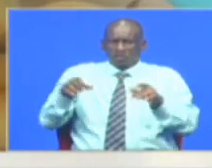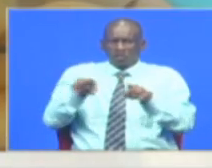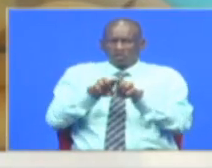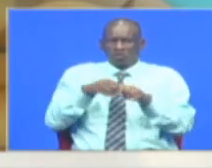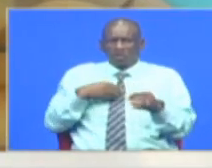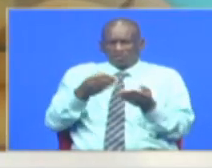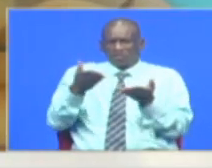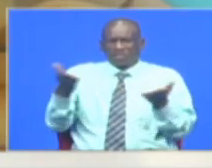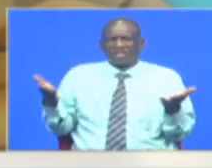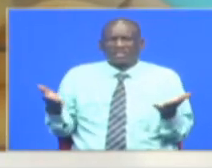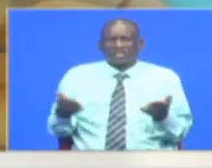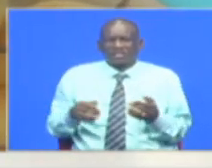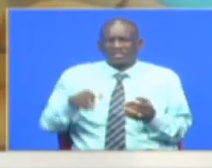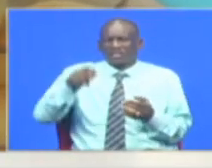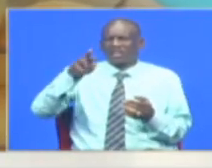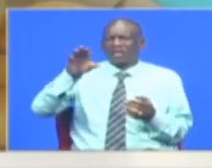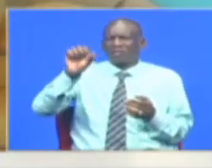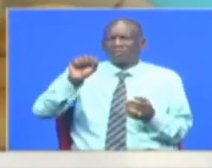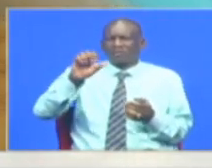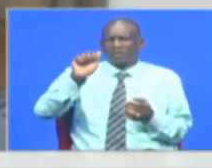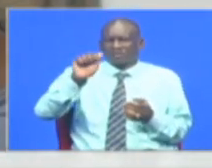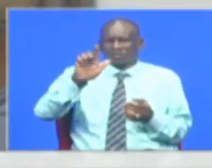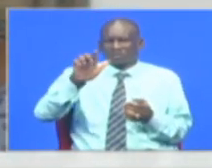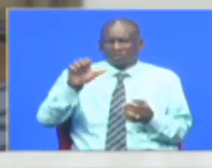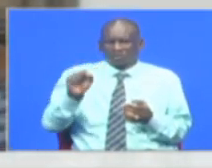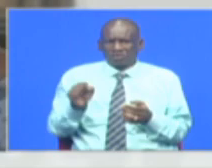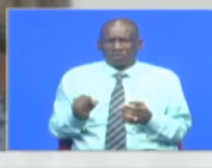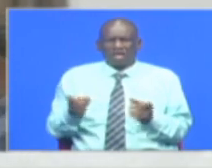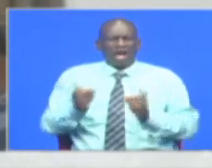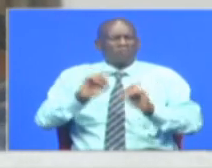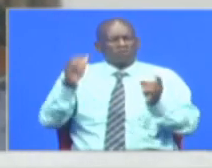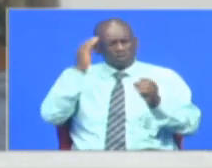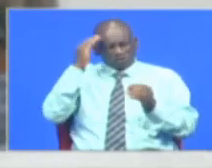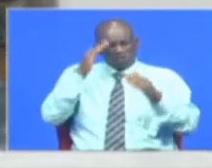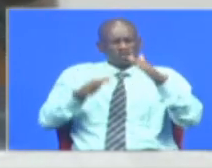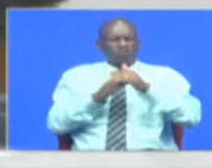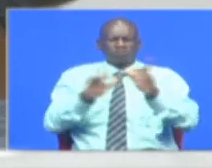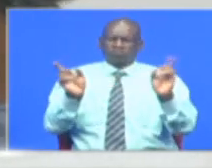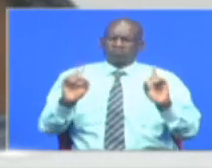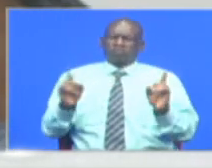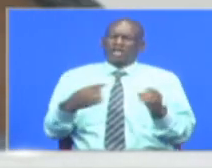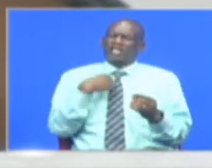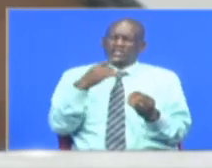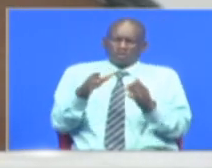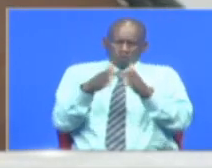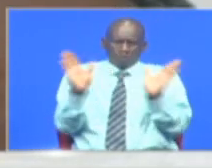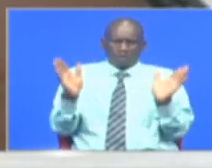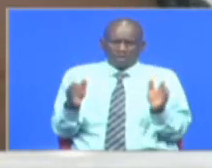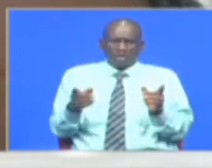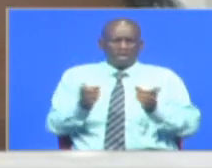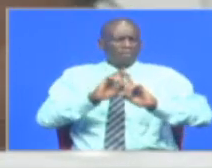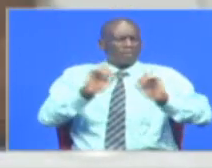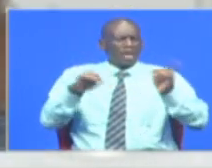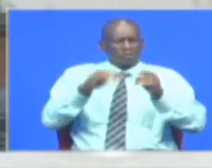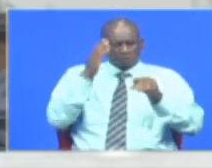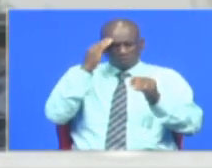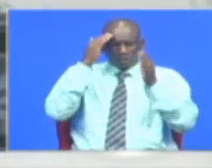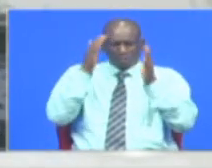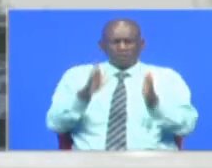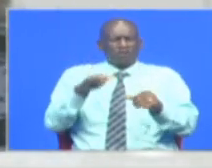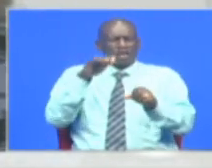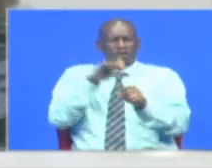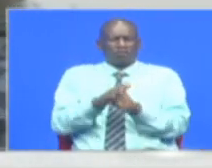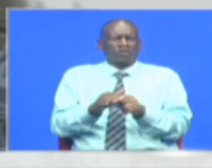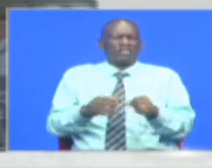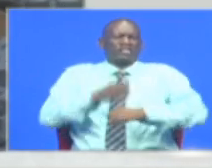product, pretzels. I'm not an educated person. Let me just say that right off. I'm not an educated person. I never went to